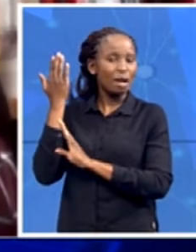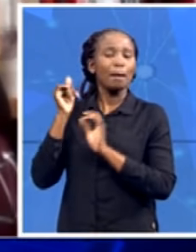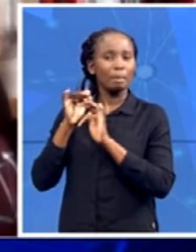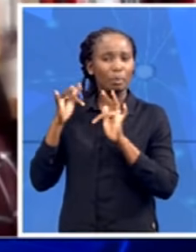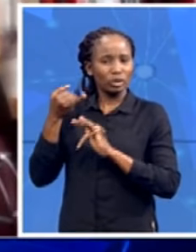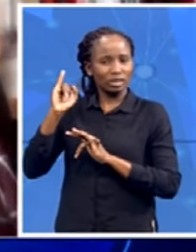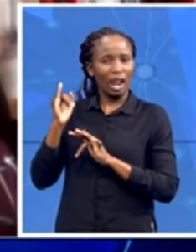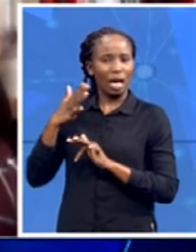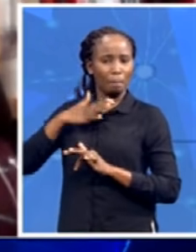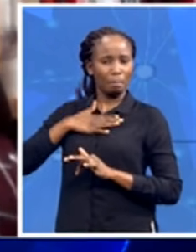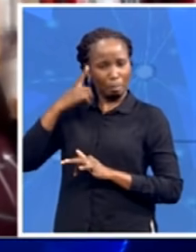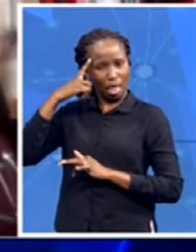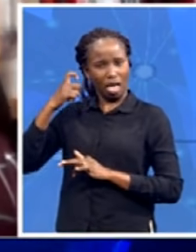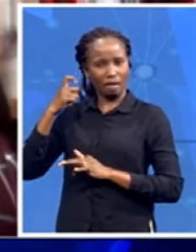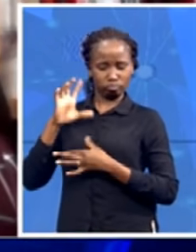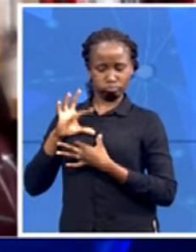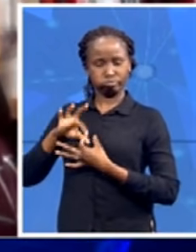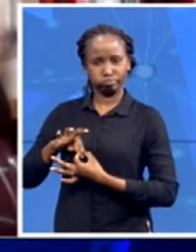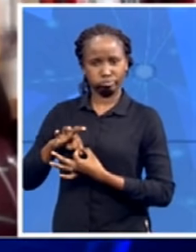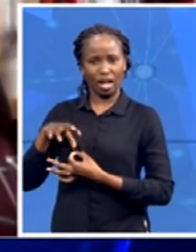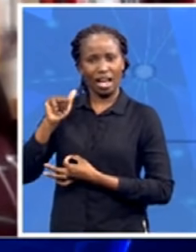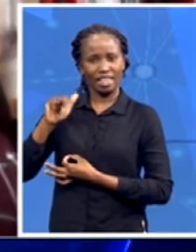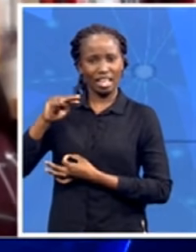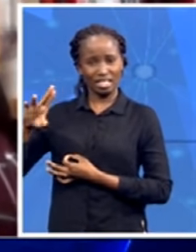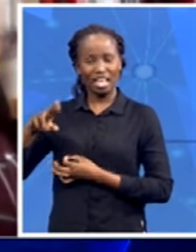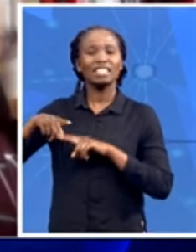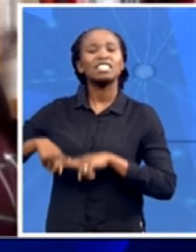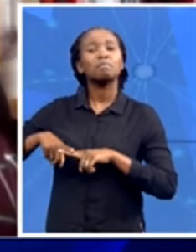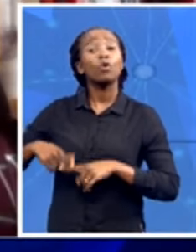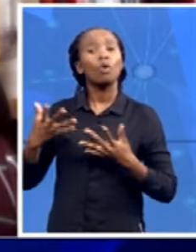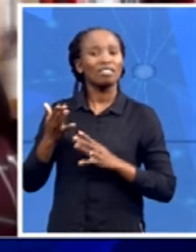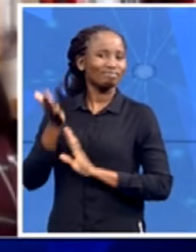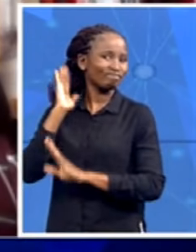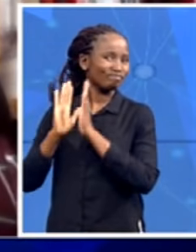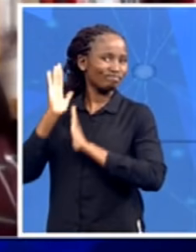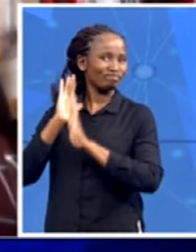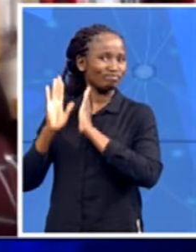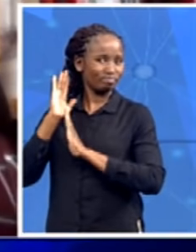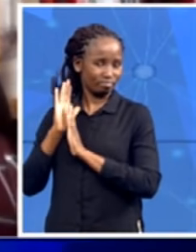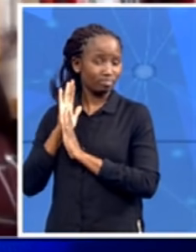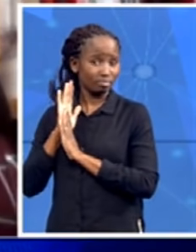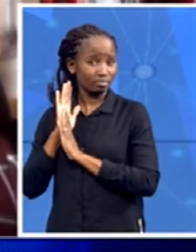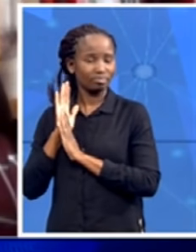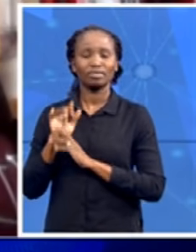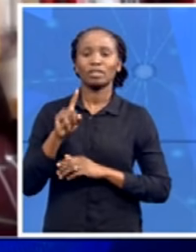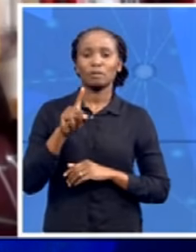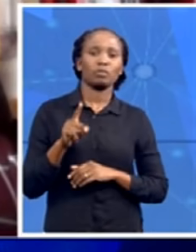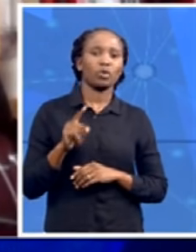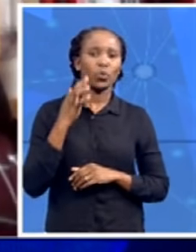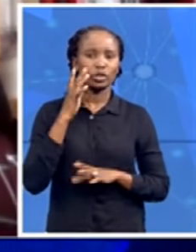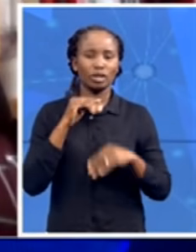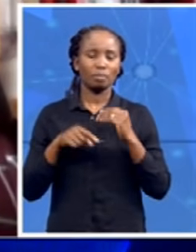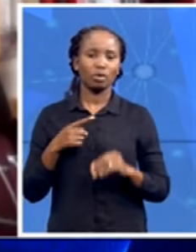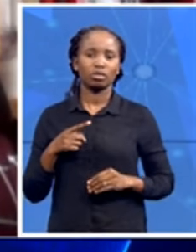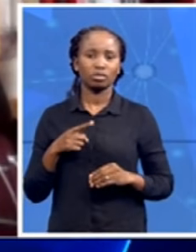ANC. When you invoke the name of the late Tata